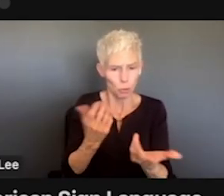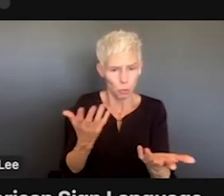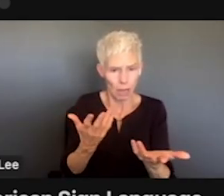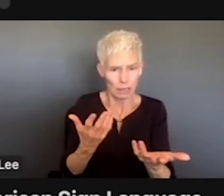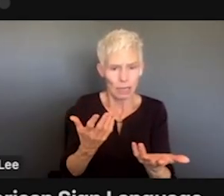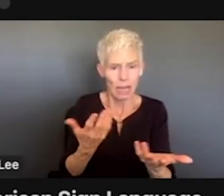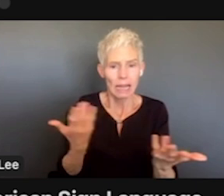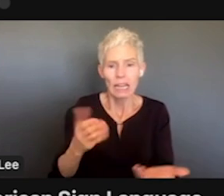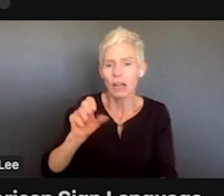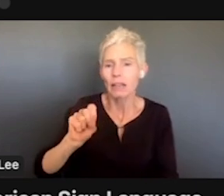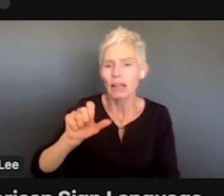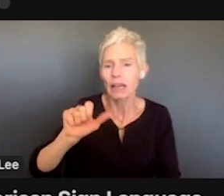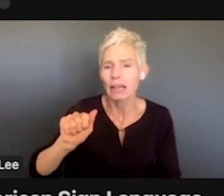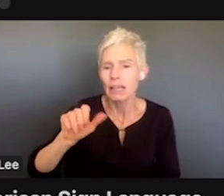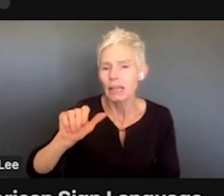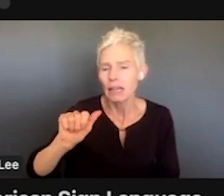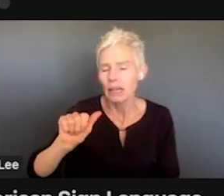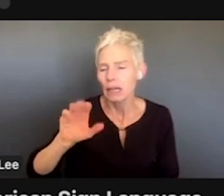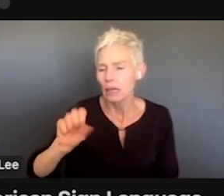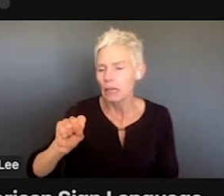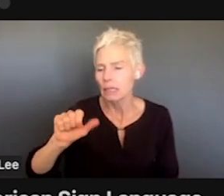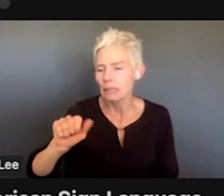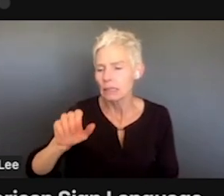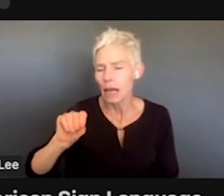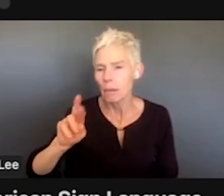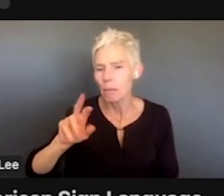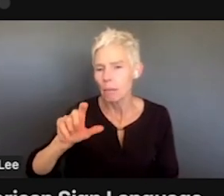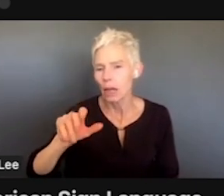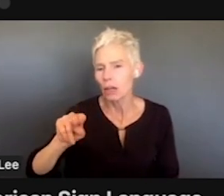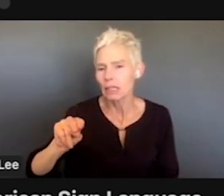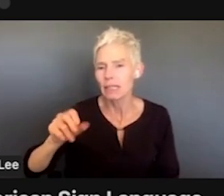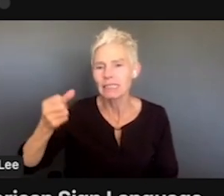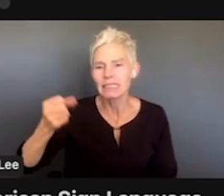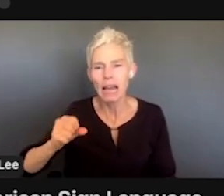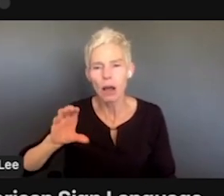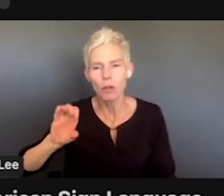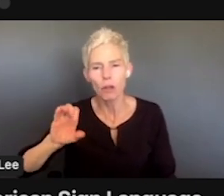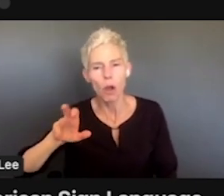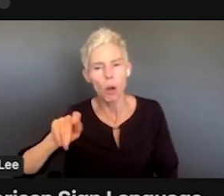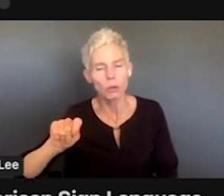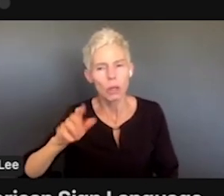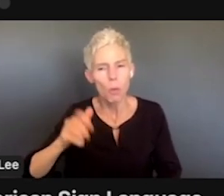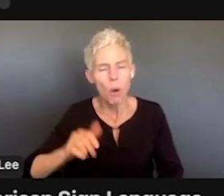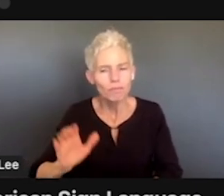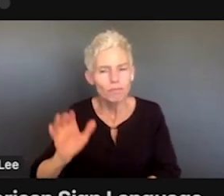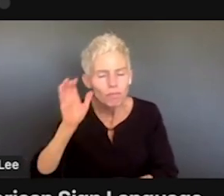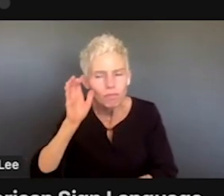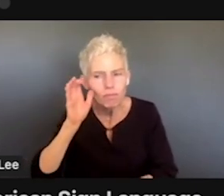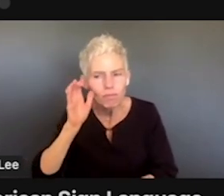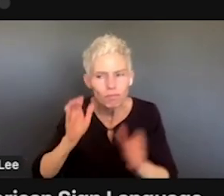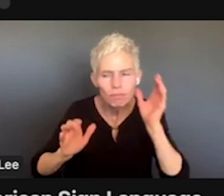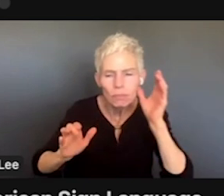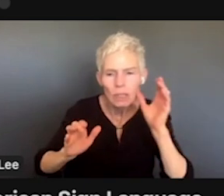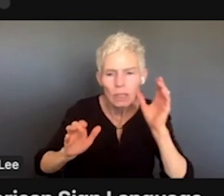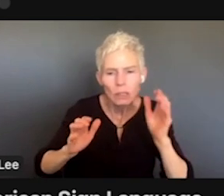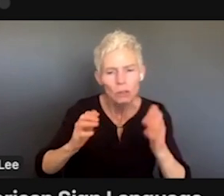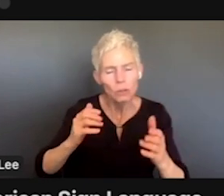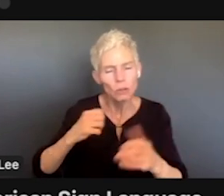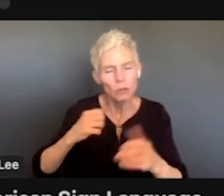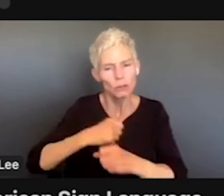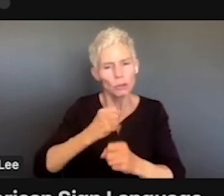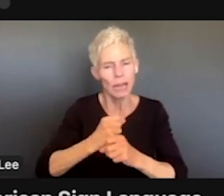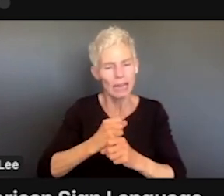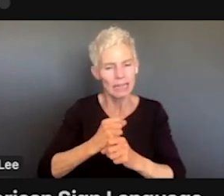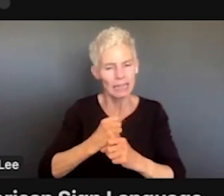Coast, providing resources and just a listening ear and just trying to help create safety plans and hope for that